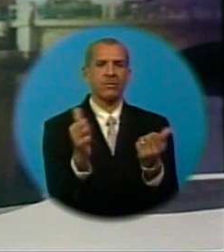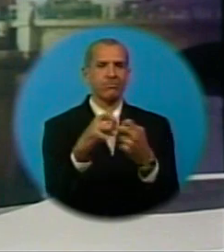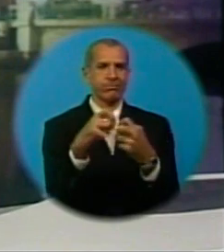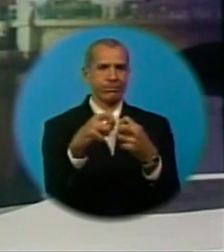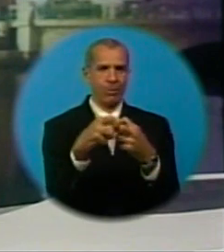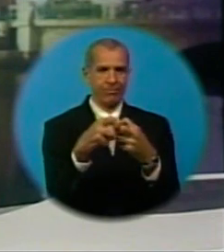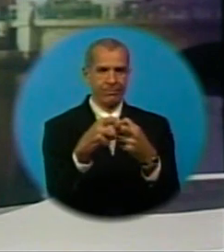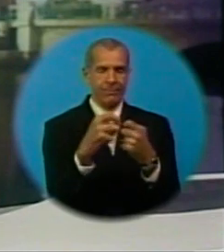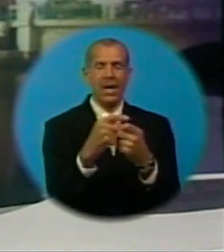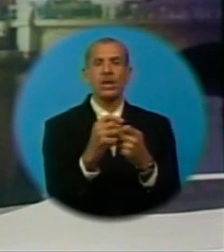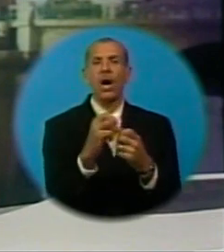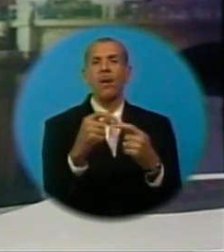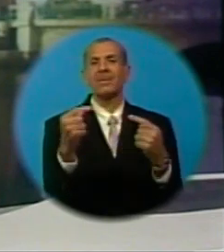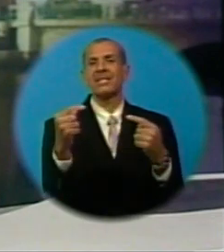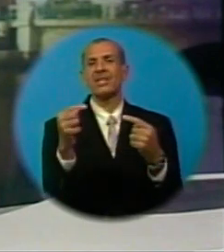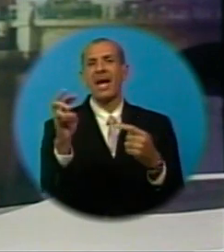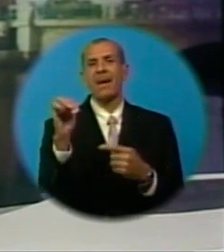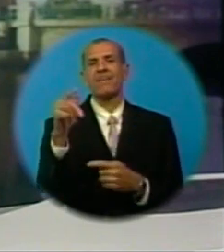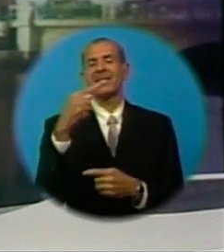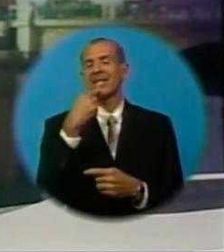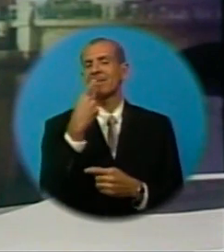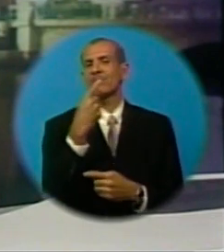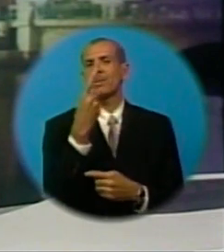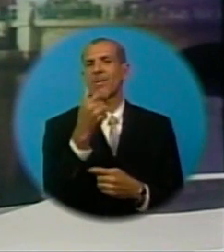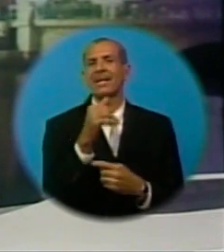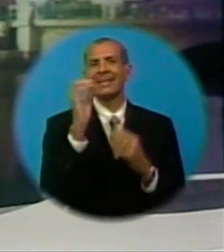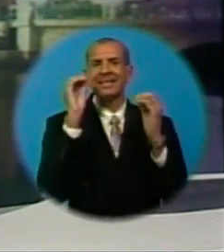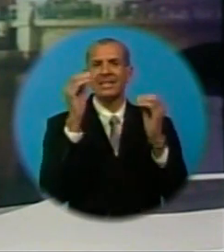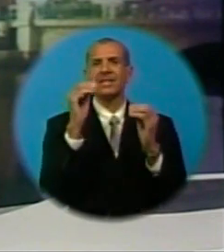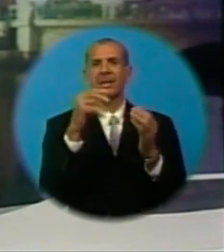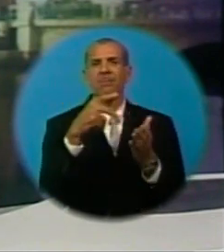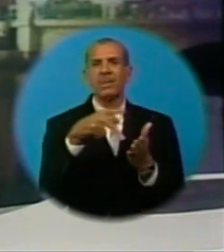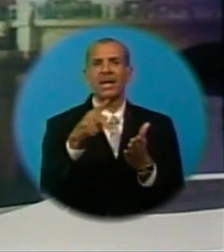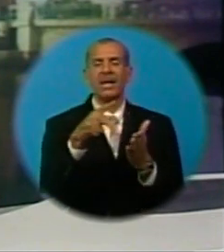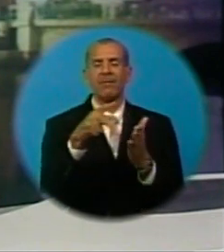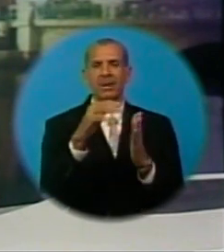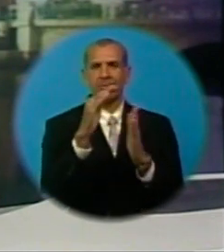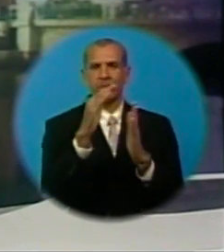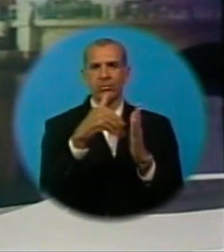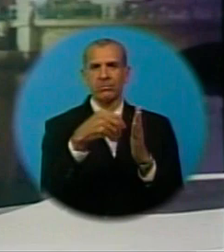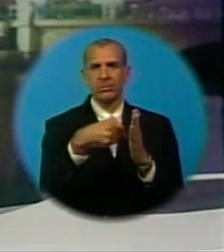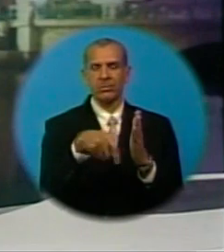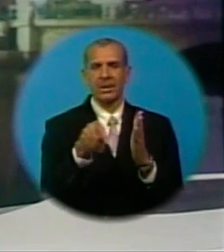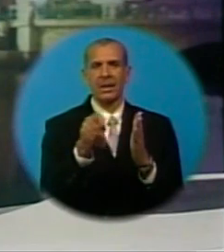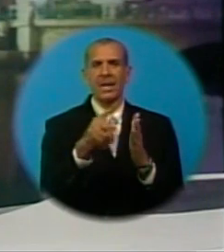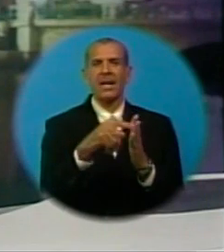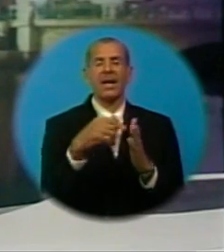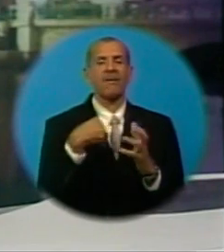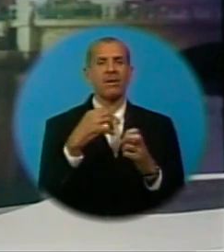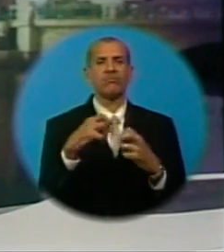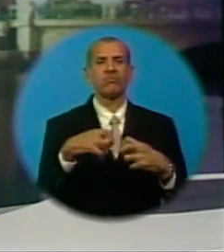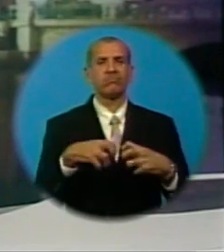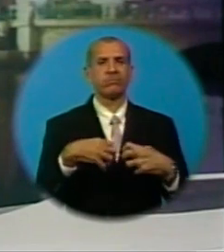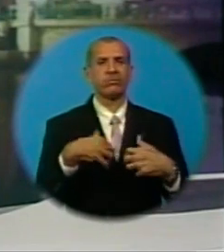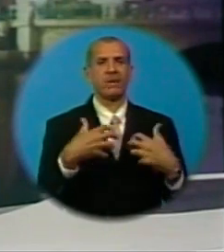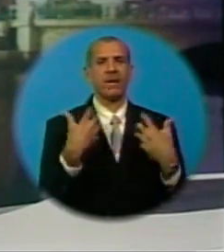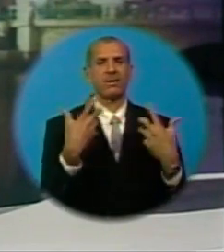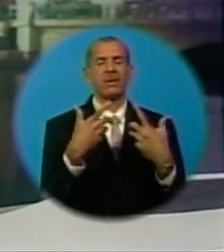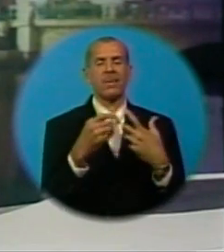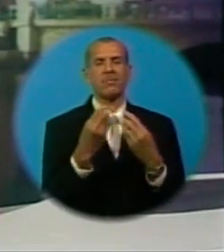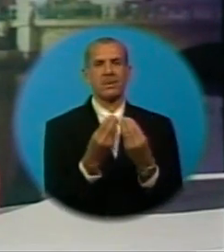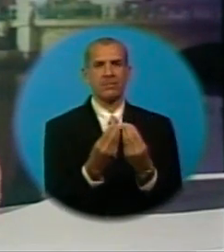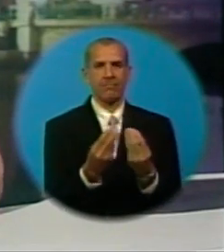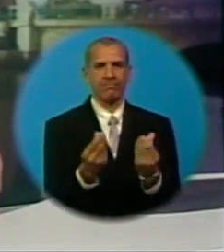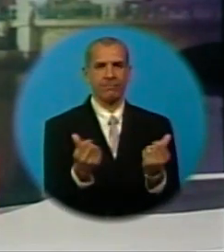The opposition MP also commented on the issue of teachers' pay being docked, noting that they have grievances which need to be